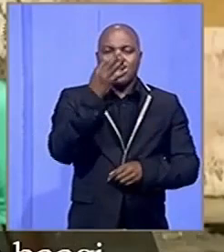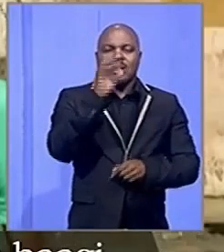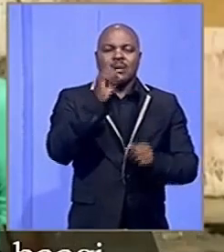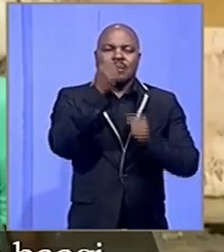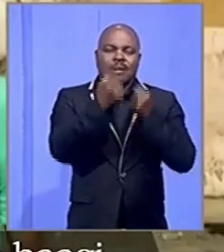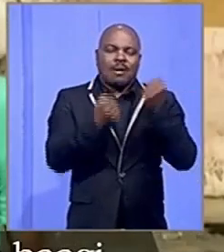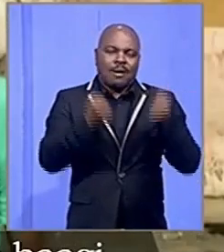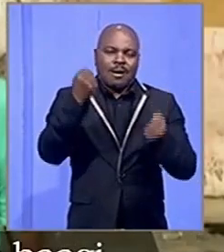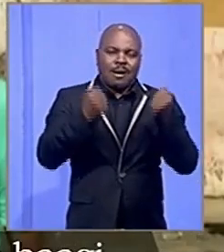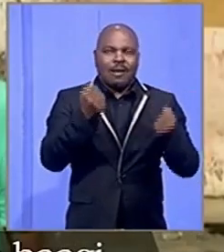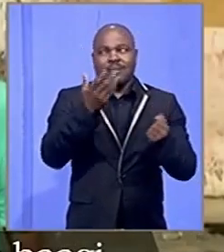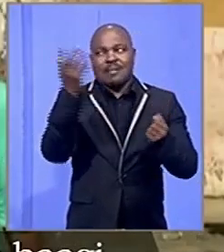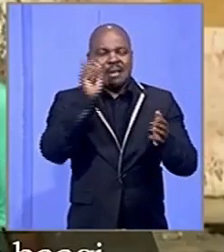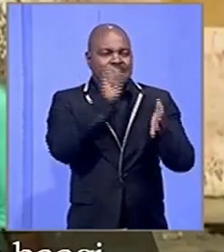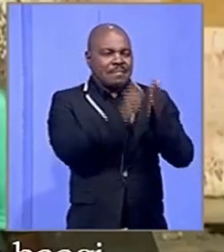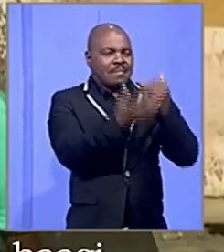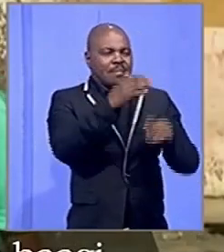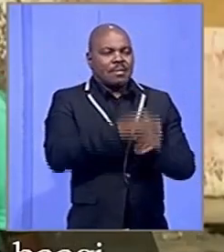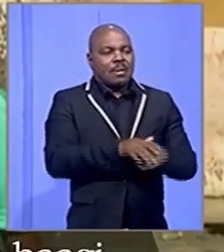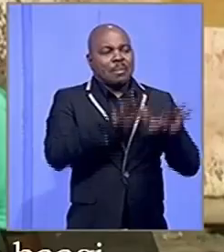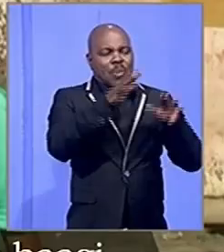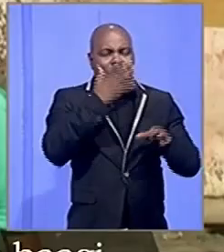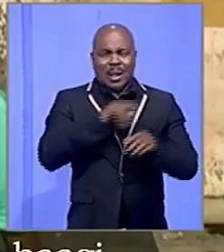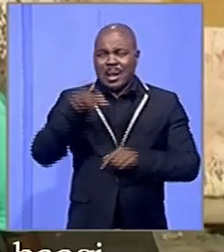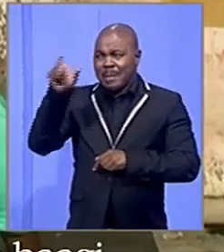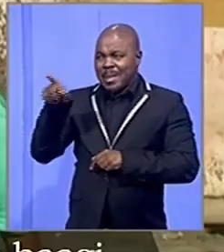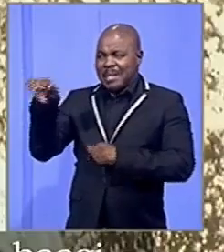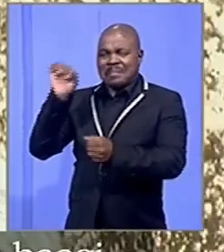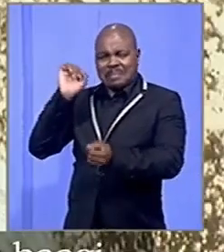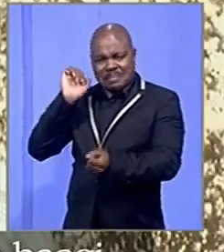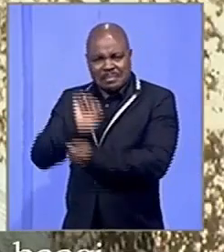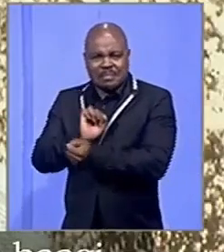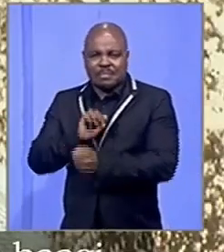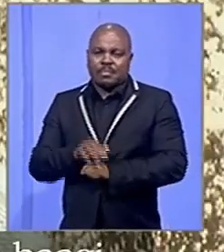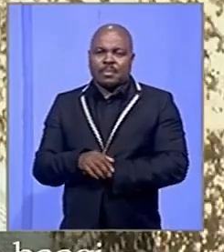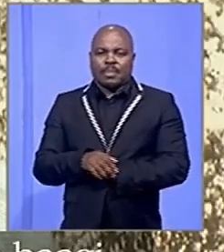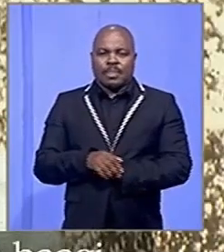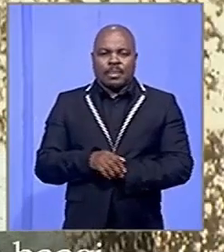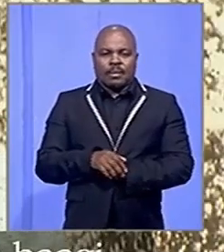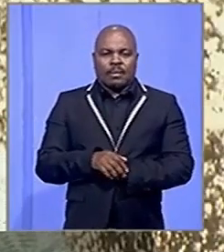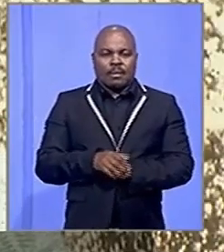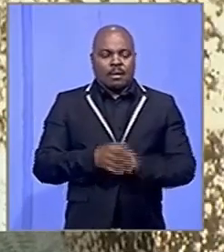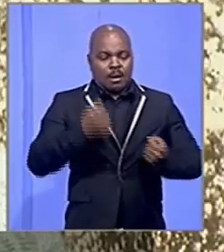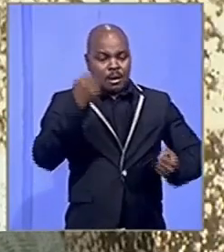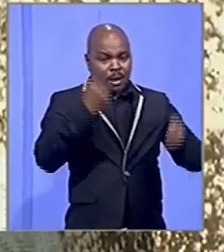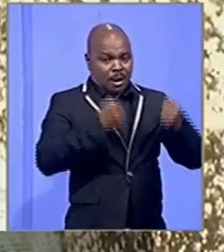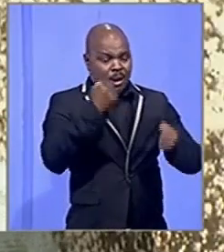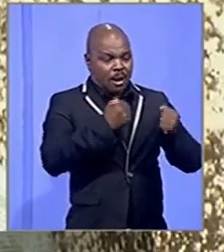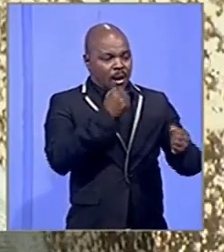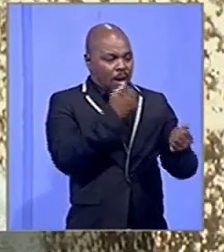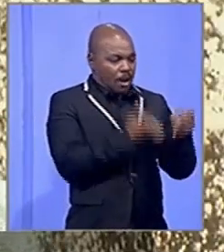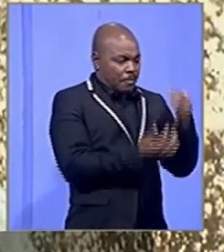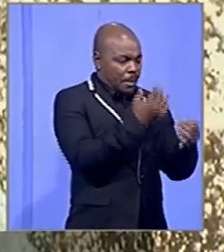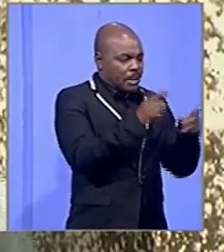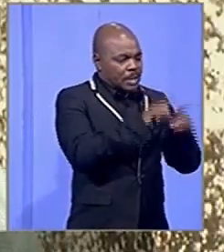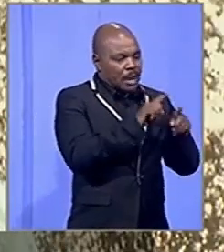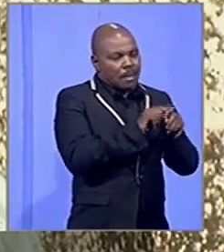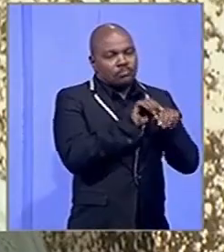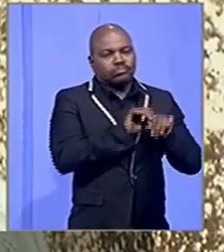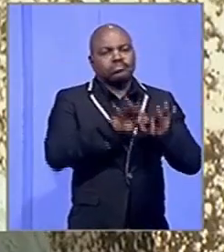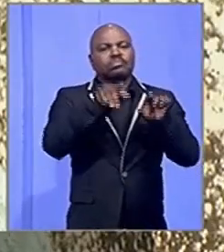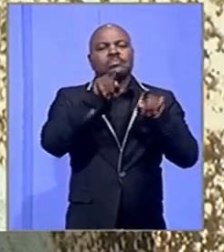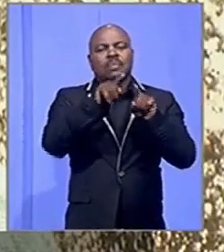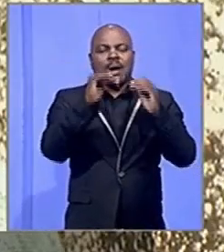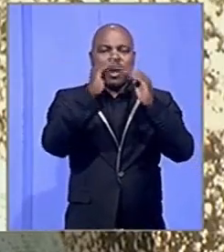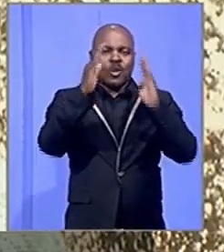30. Badudi ba re ba nyaka gore mogononelo a go legwe. Motoro o swele ya affecta ntlo koloi ya Navara